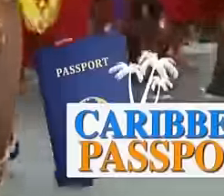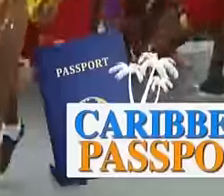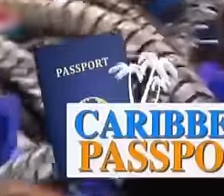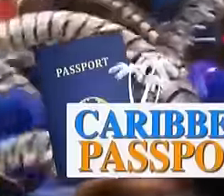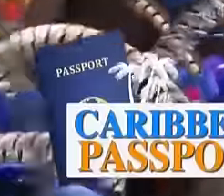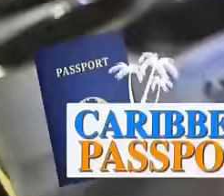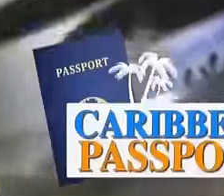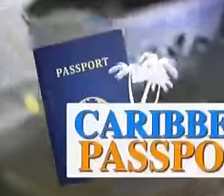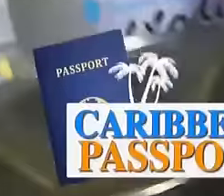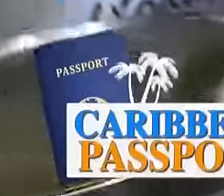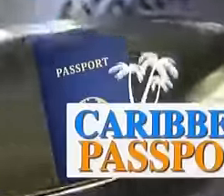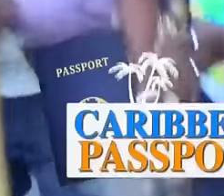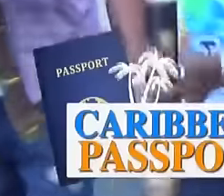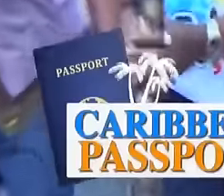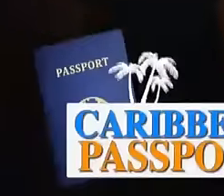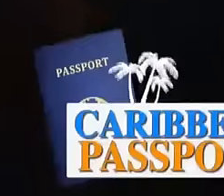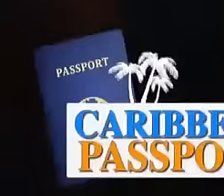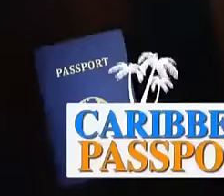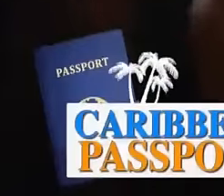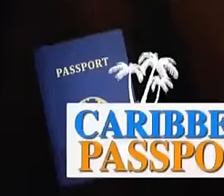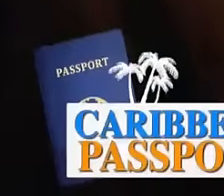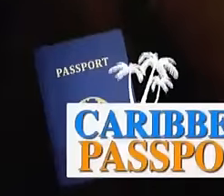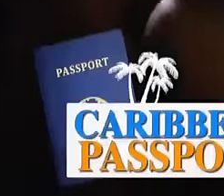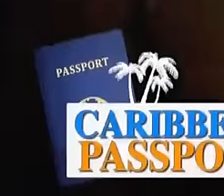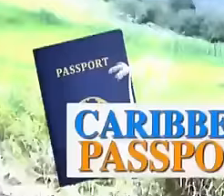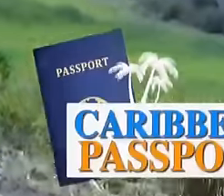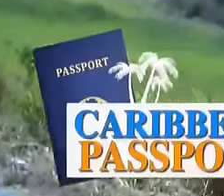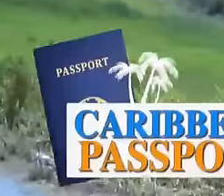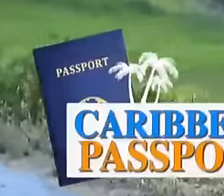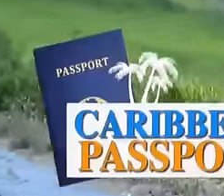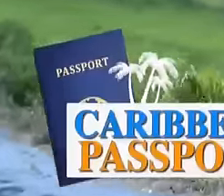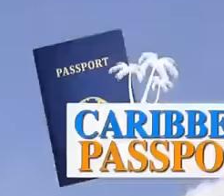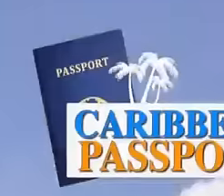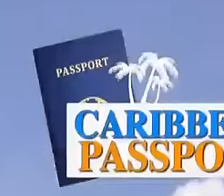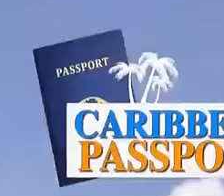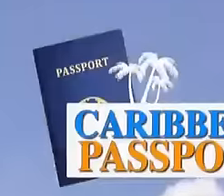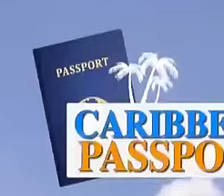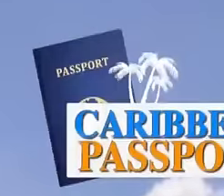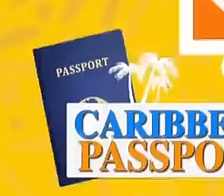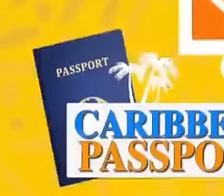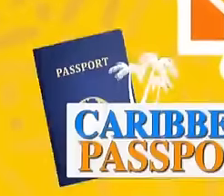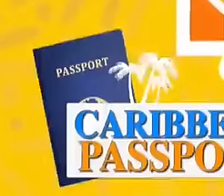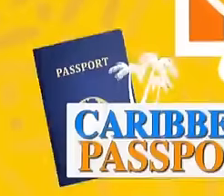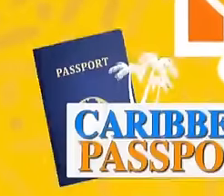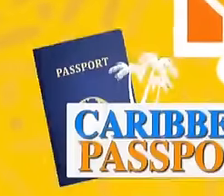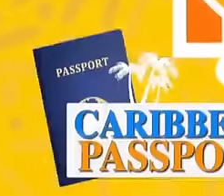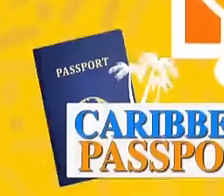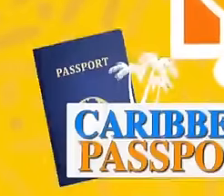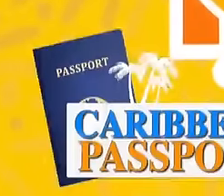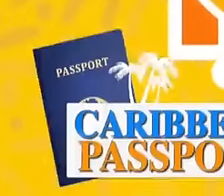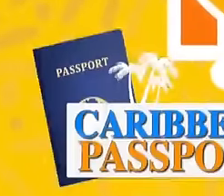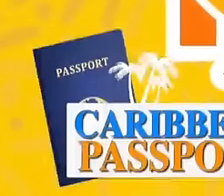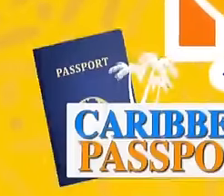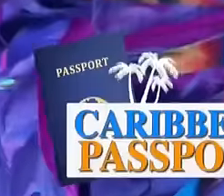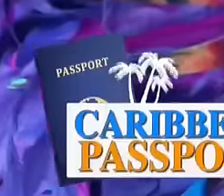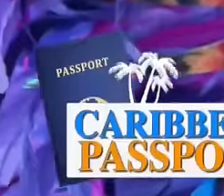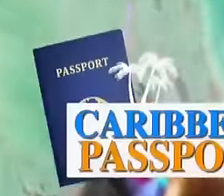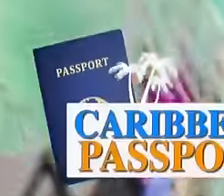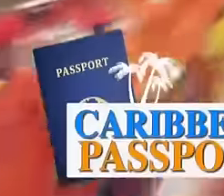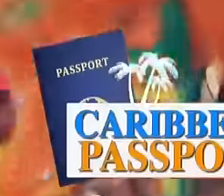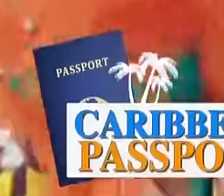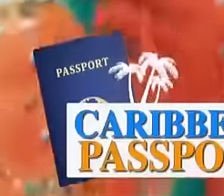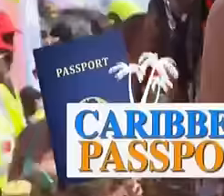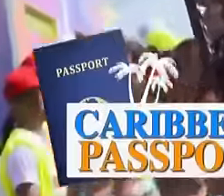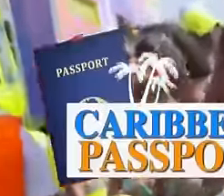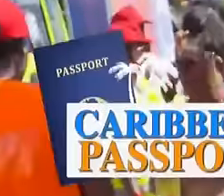music, and the energy. Then we'll sprint over to Barbados for the Run Barbados Marathon. It's color, revelry, and